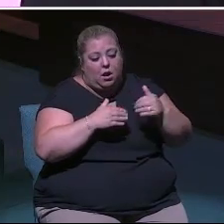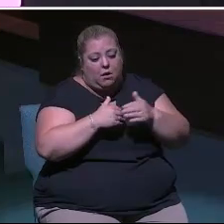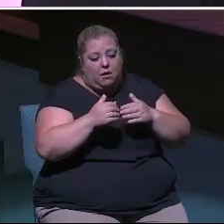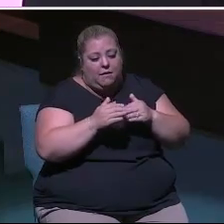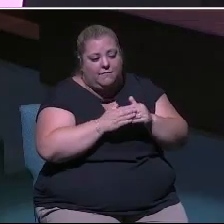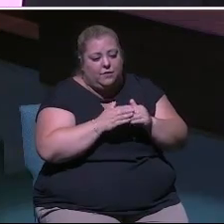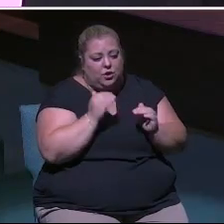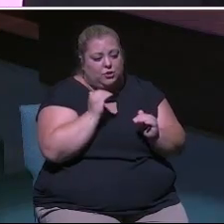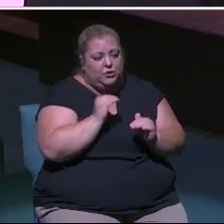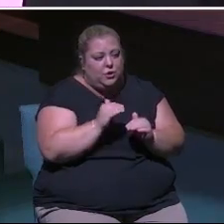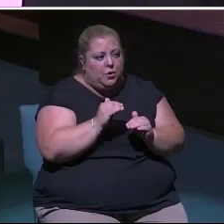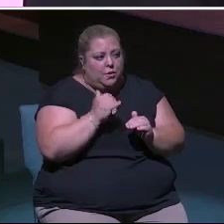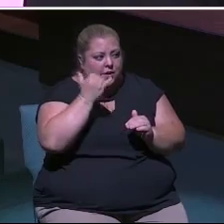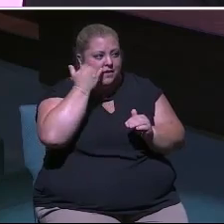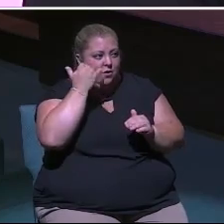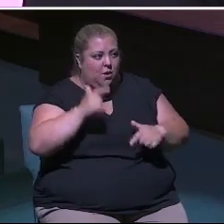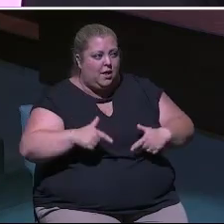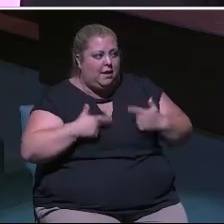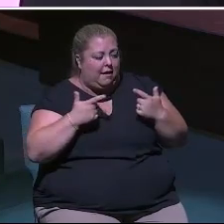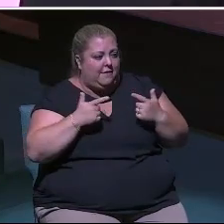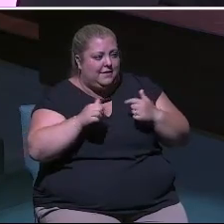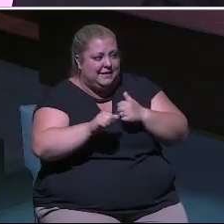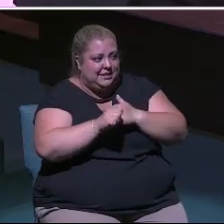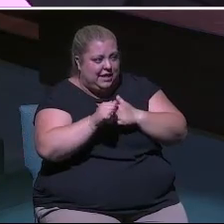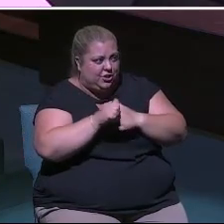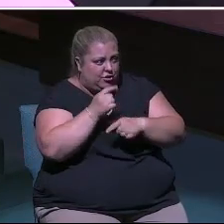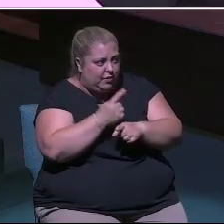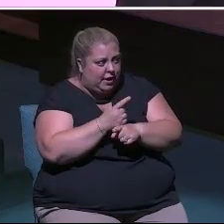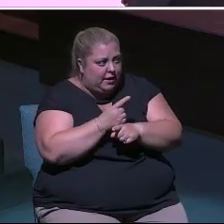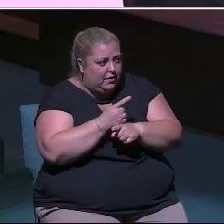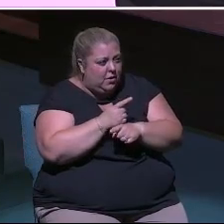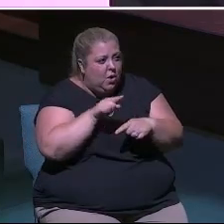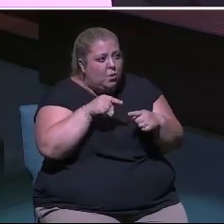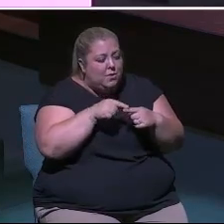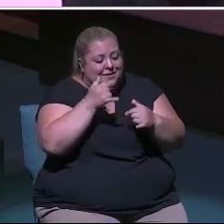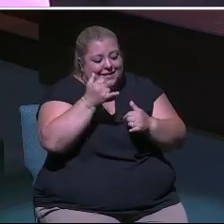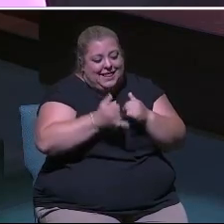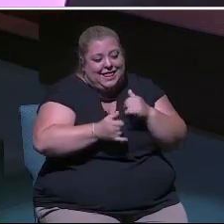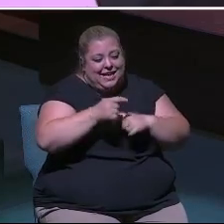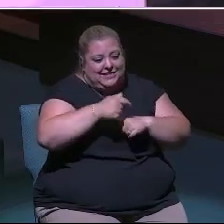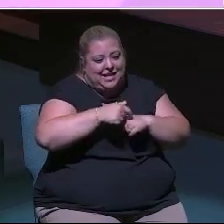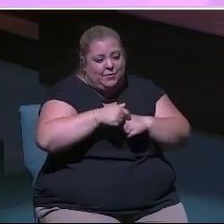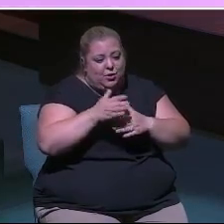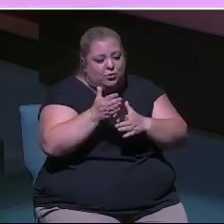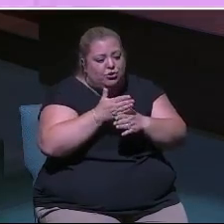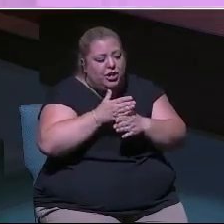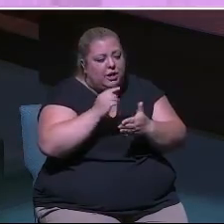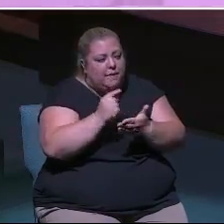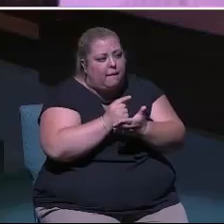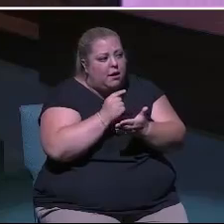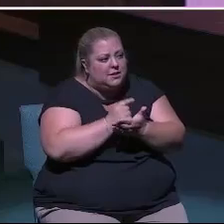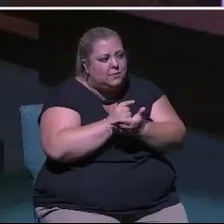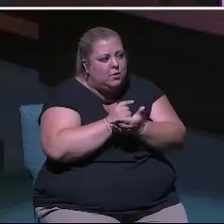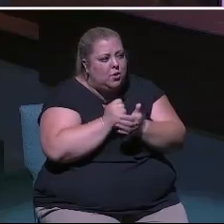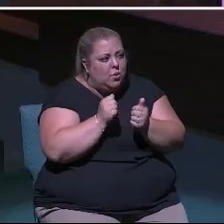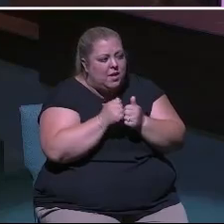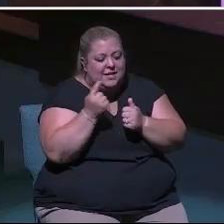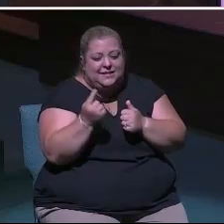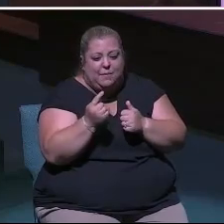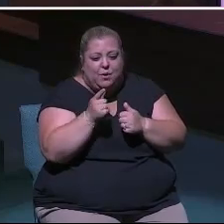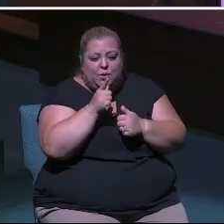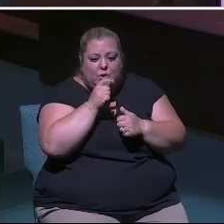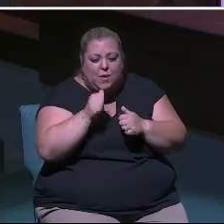danger. Are you? When's the last time you shared the gospel with someone who you knew would be a threat to your